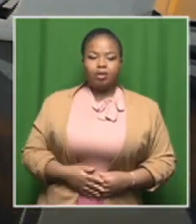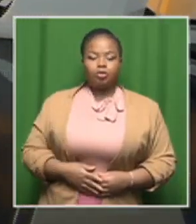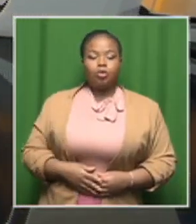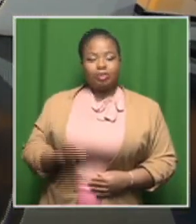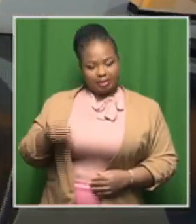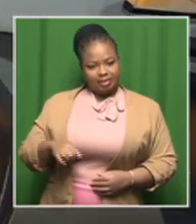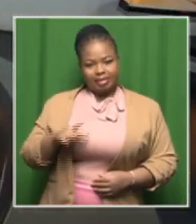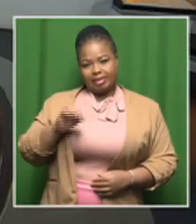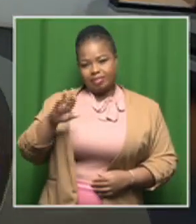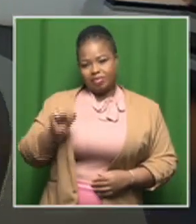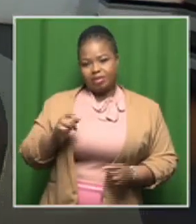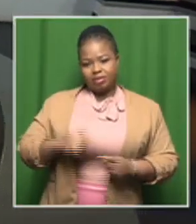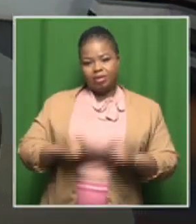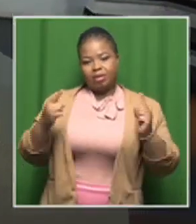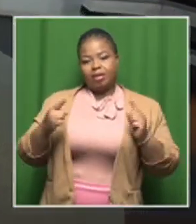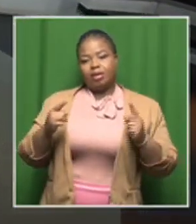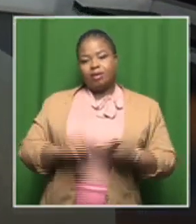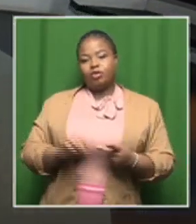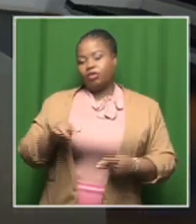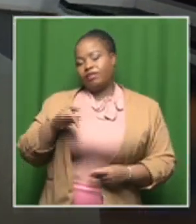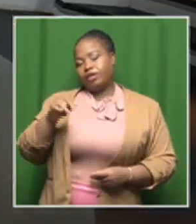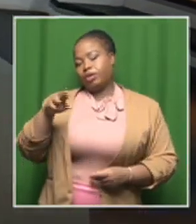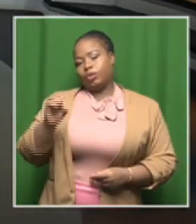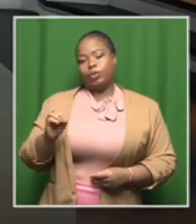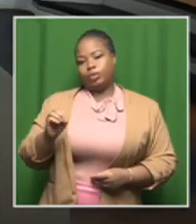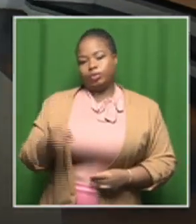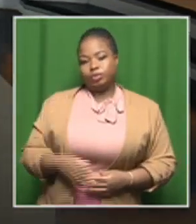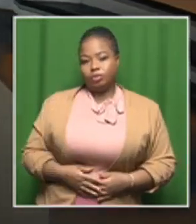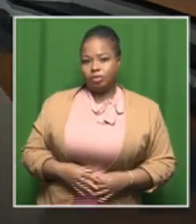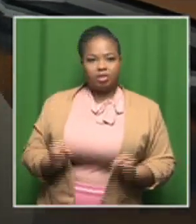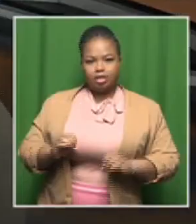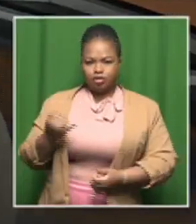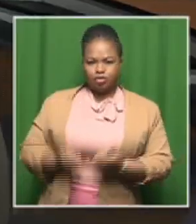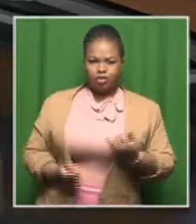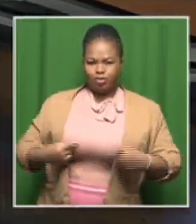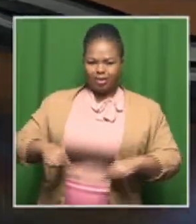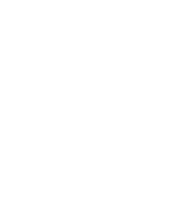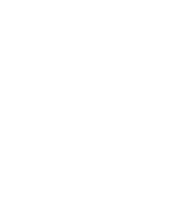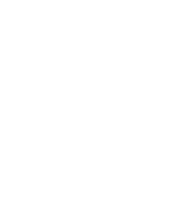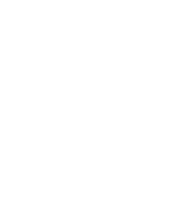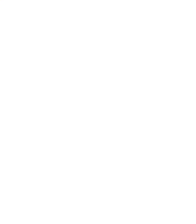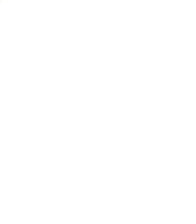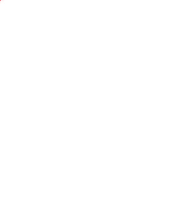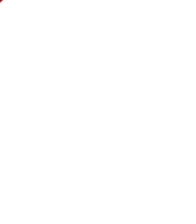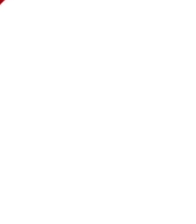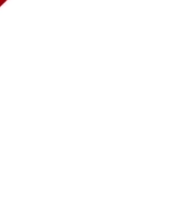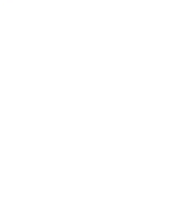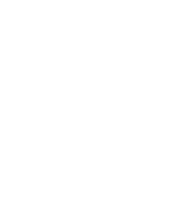a Libra like me, not the Virgo. Bye, guys. Hey, nothing wrong with us Virgos. Goodbye.